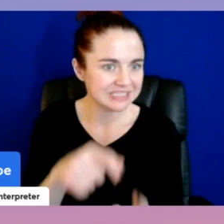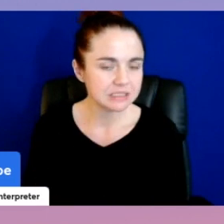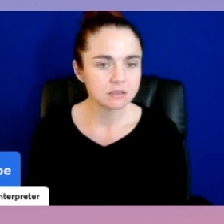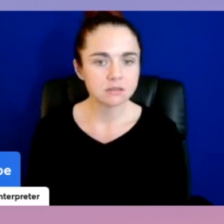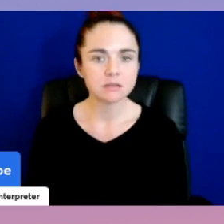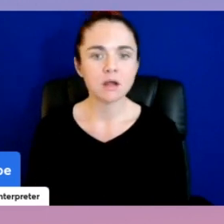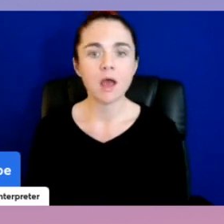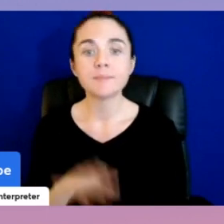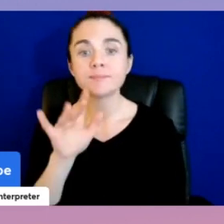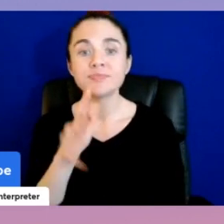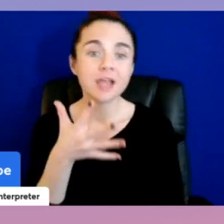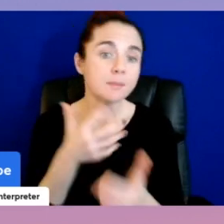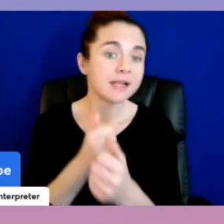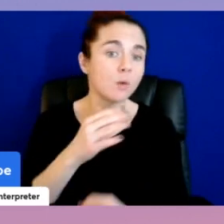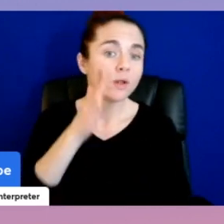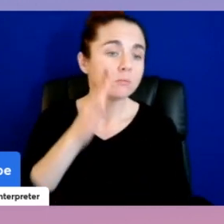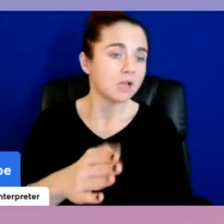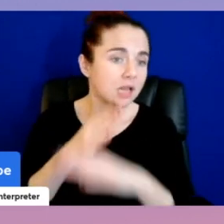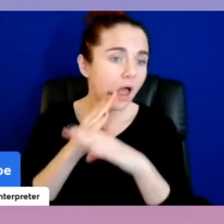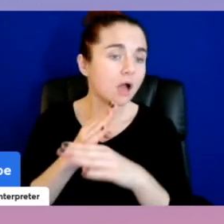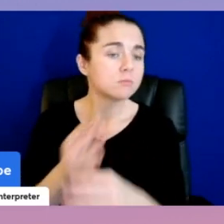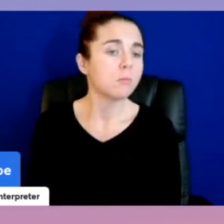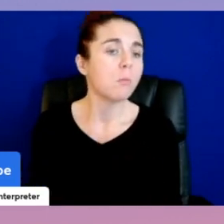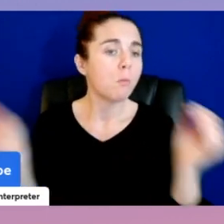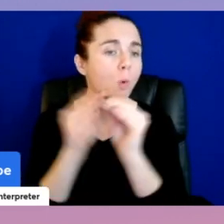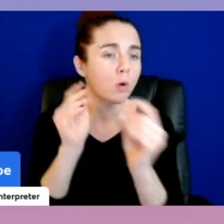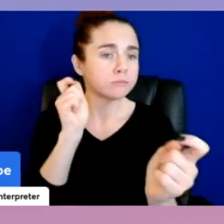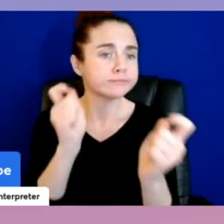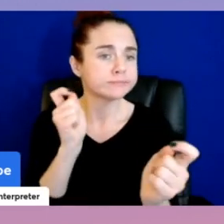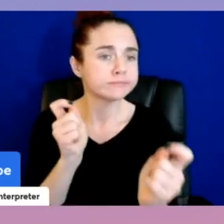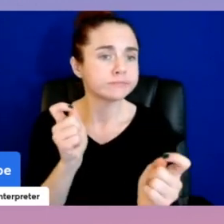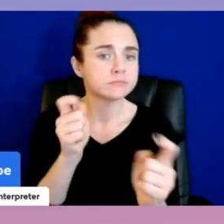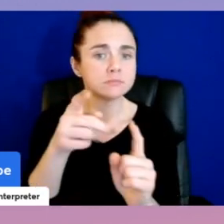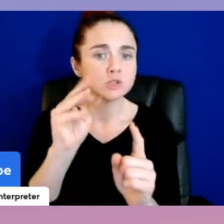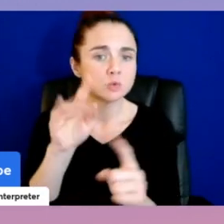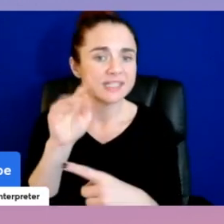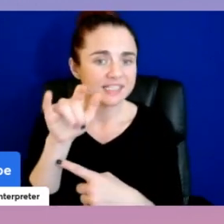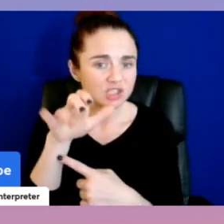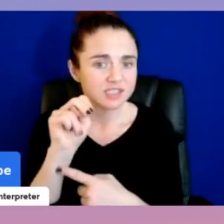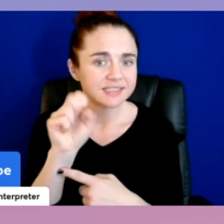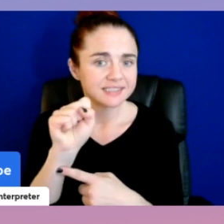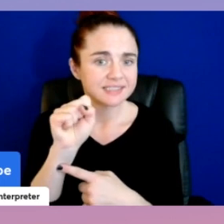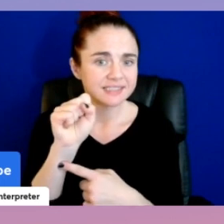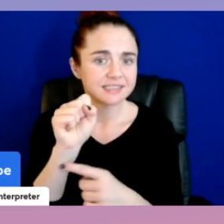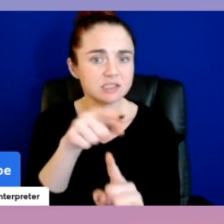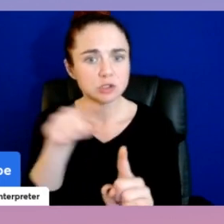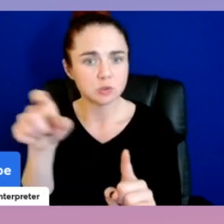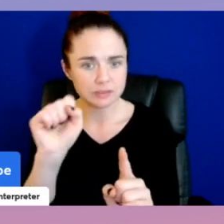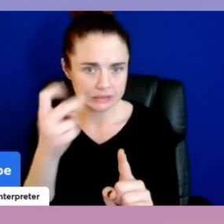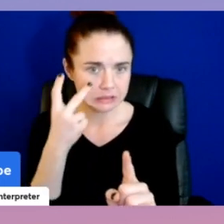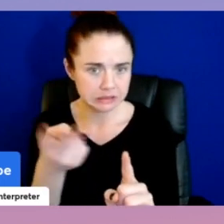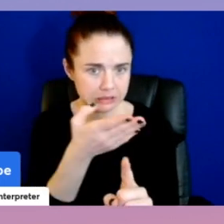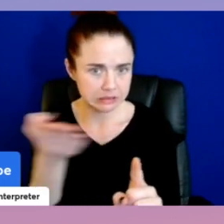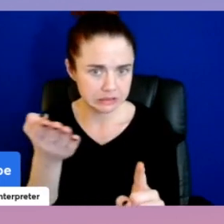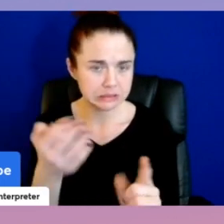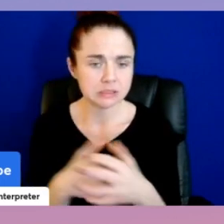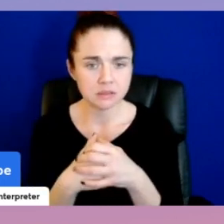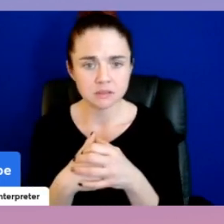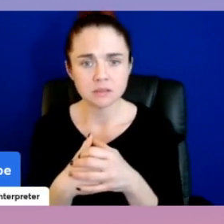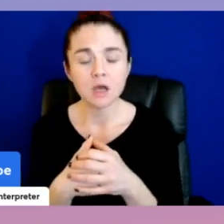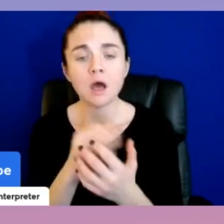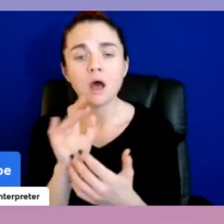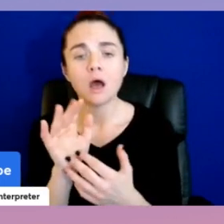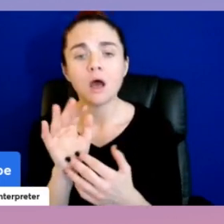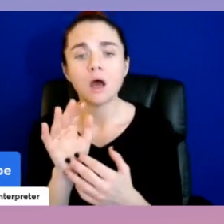The update blocks further mutations by adding the value injected to the pod after successful mutation. And